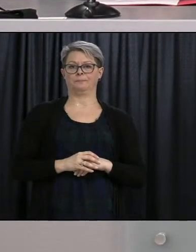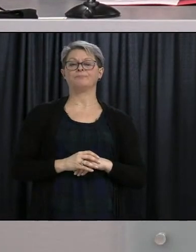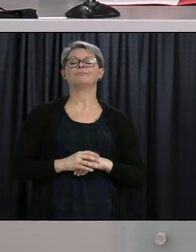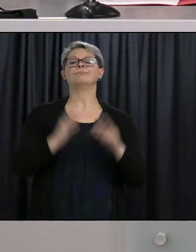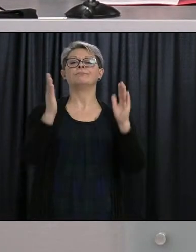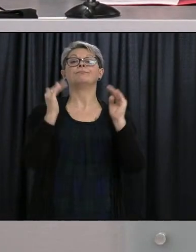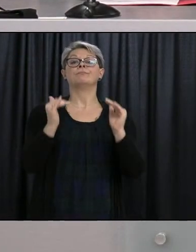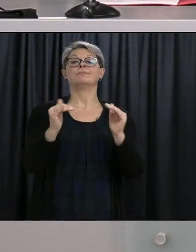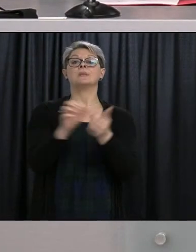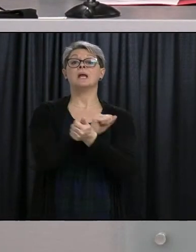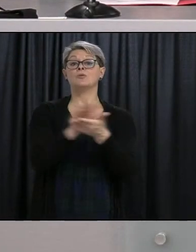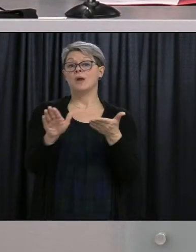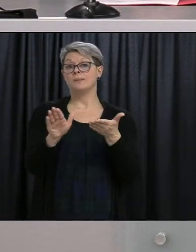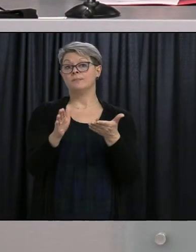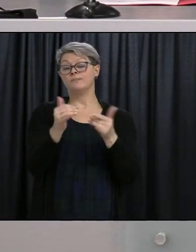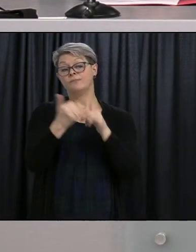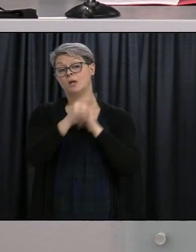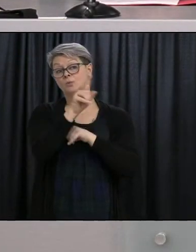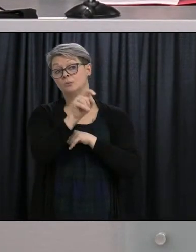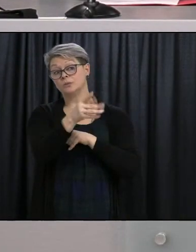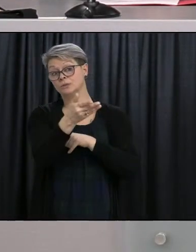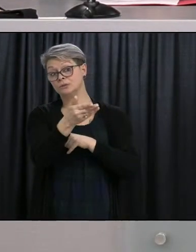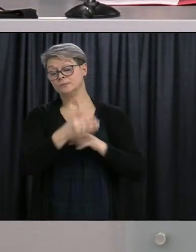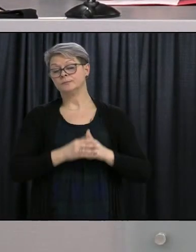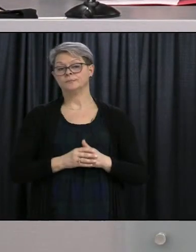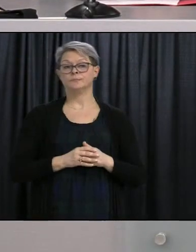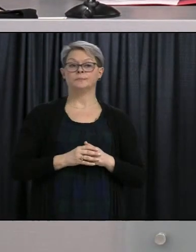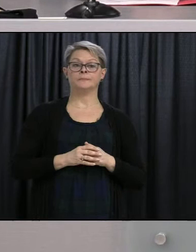Peter Jackson with the Telegram, do you have a final question?